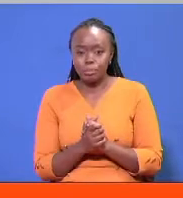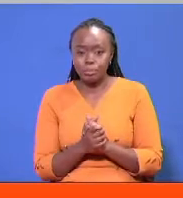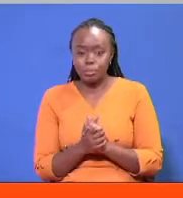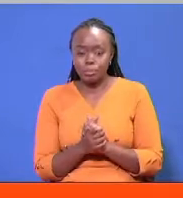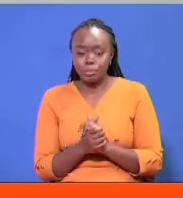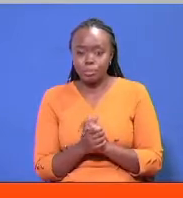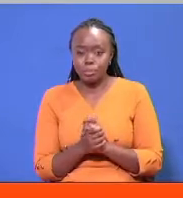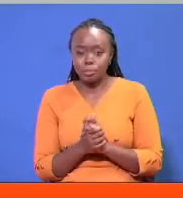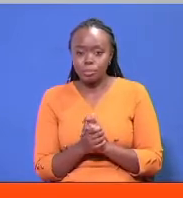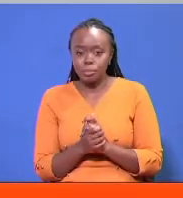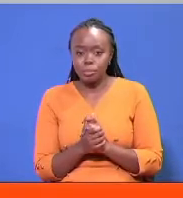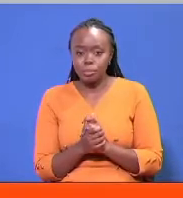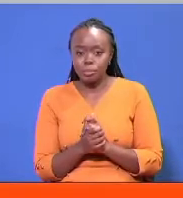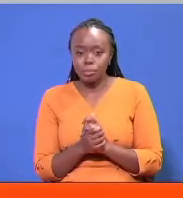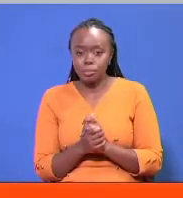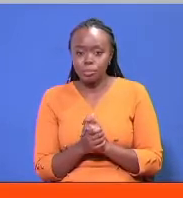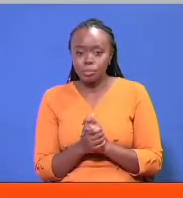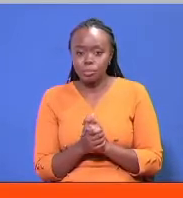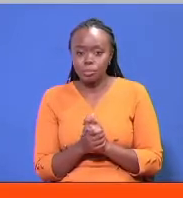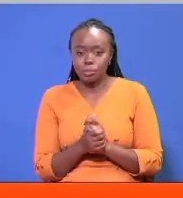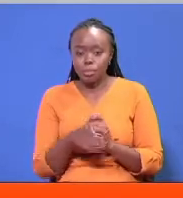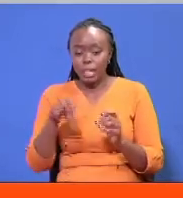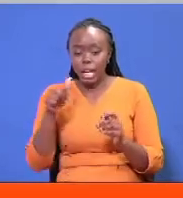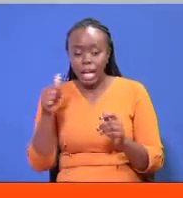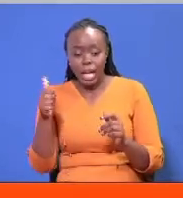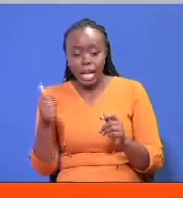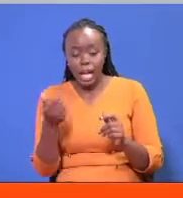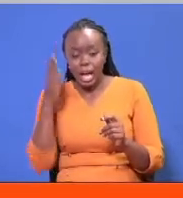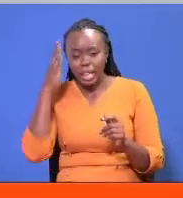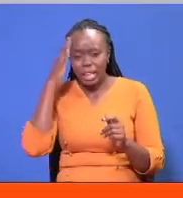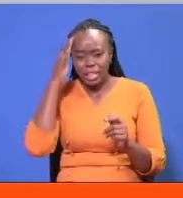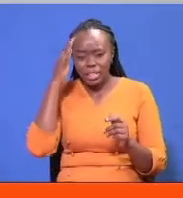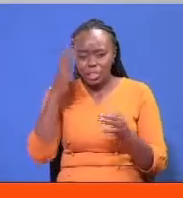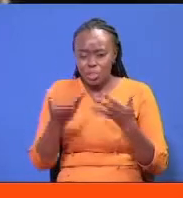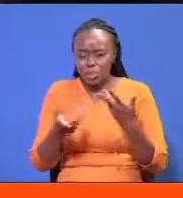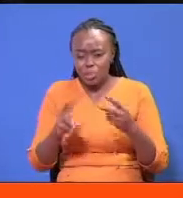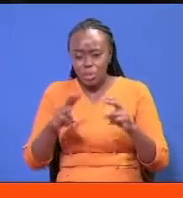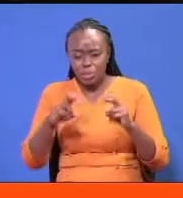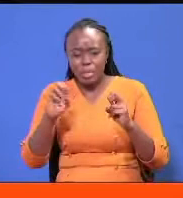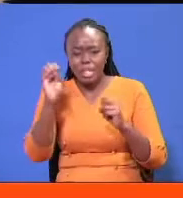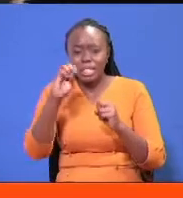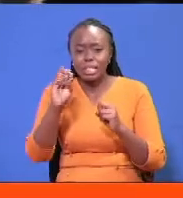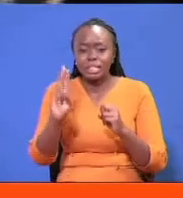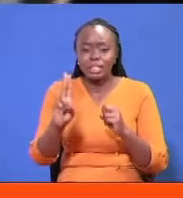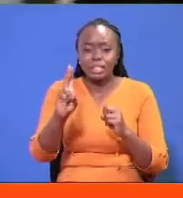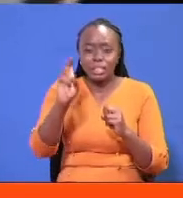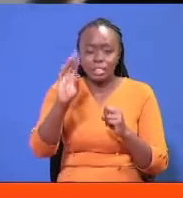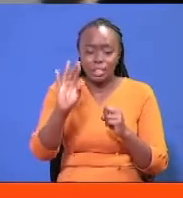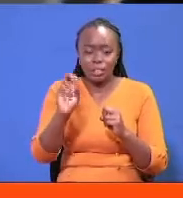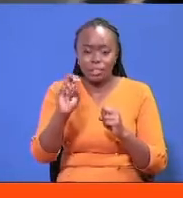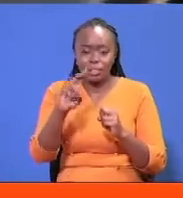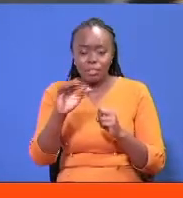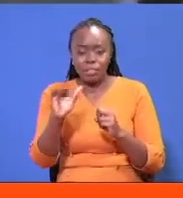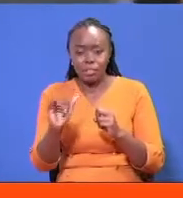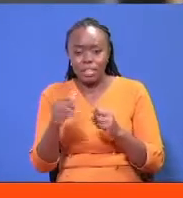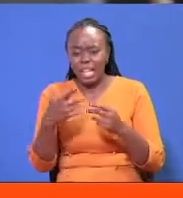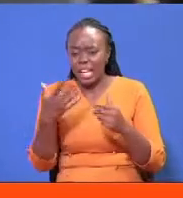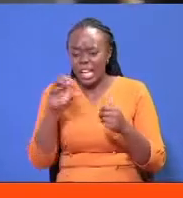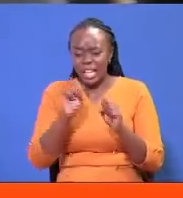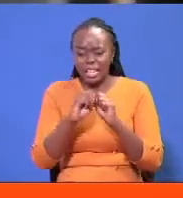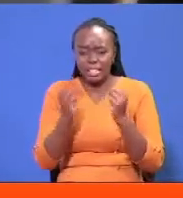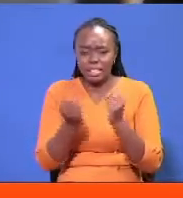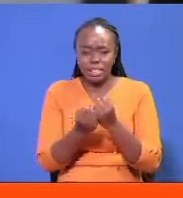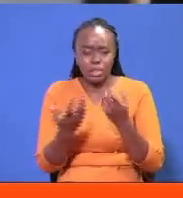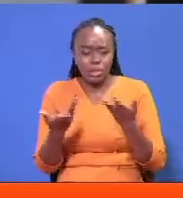So what do we do? Another term used in mapping is survey, which basically means a technique or art and science of determining